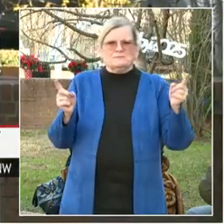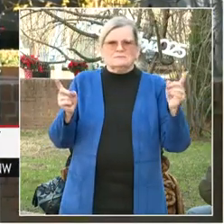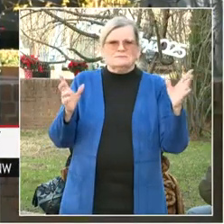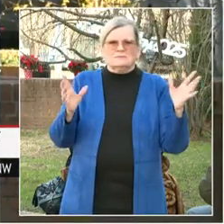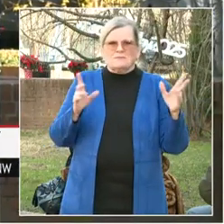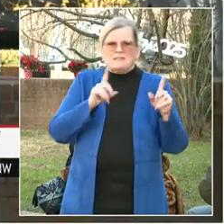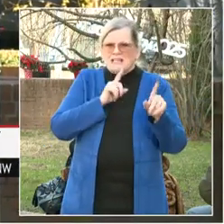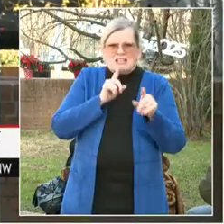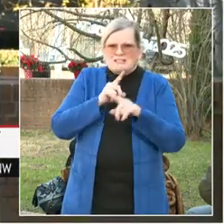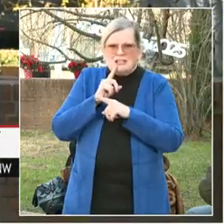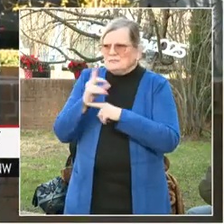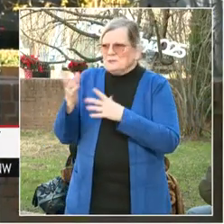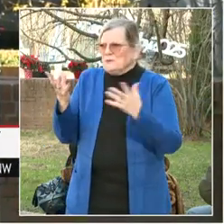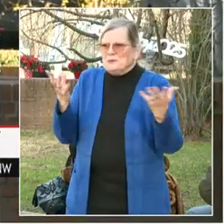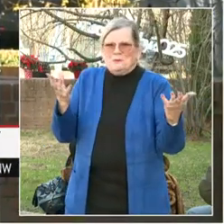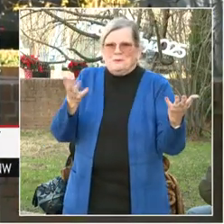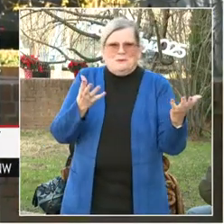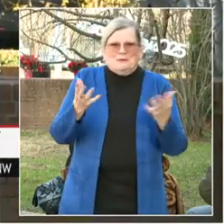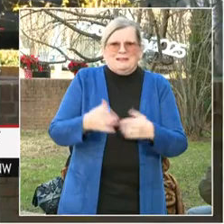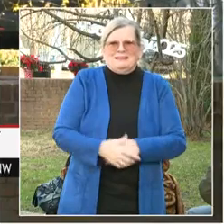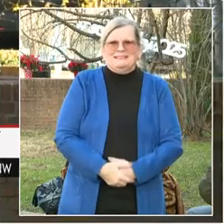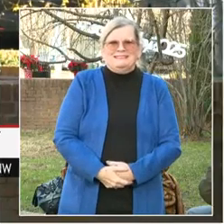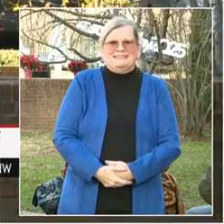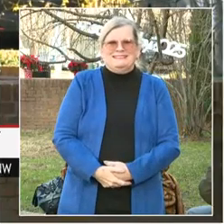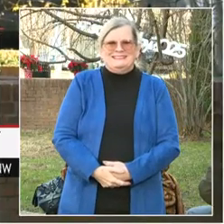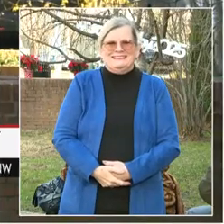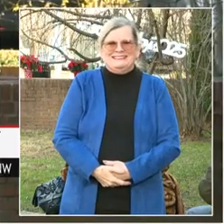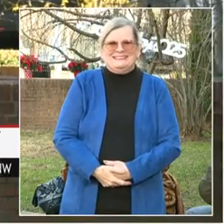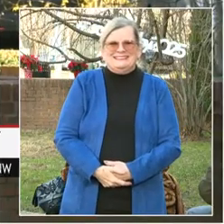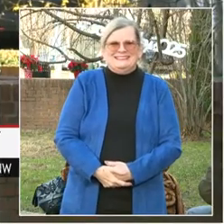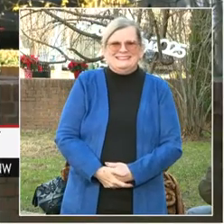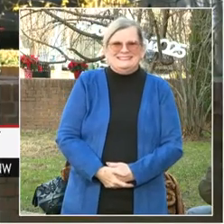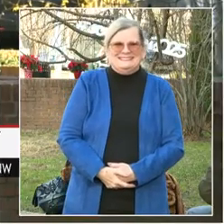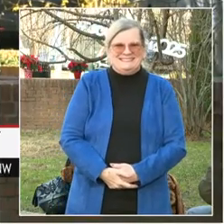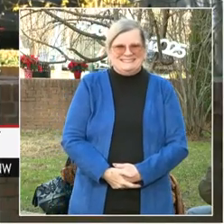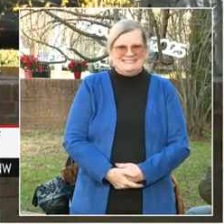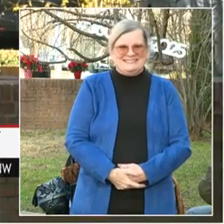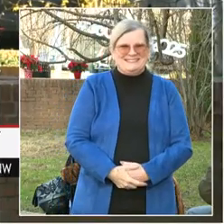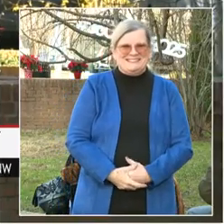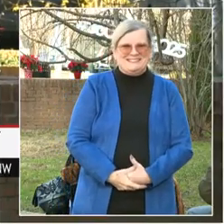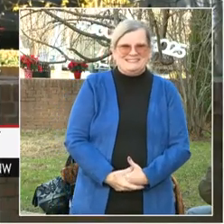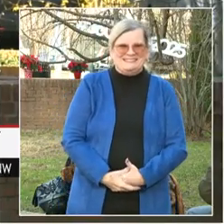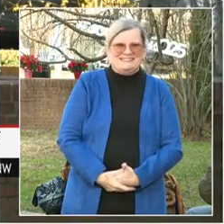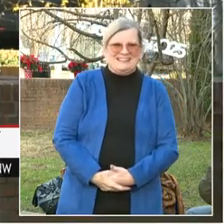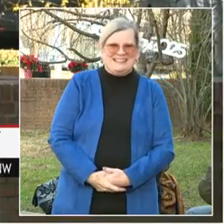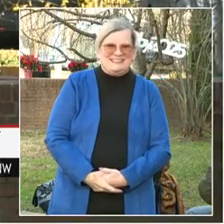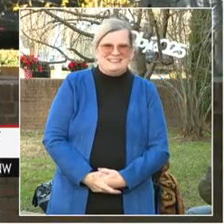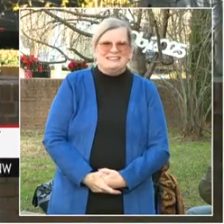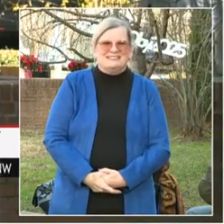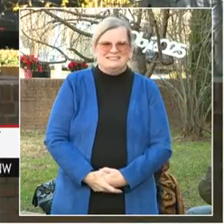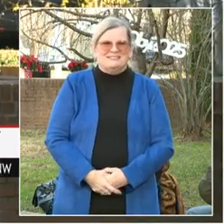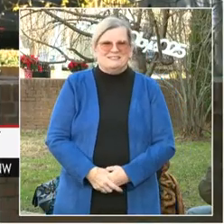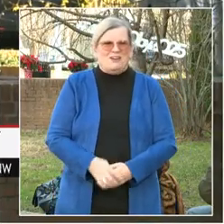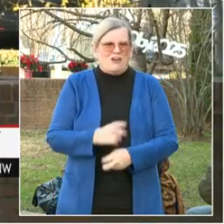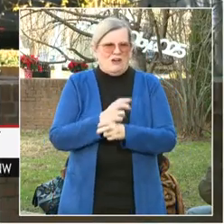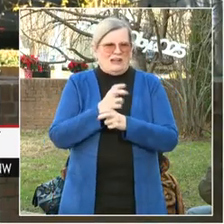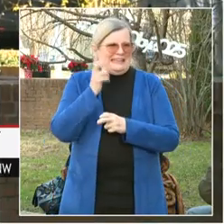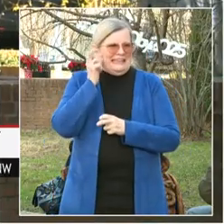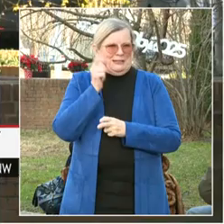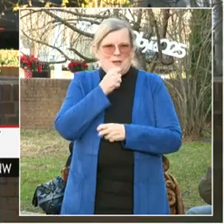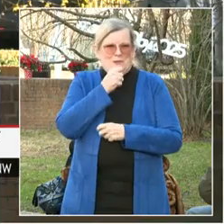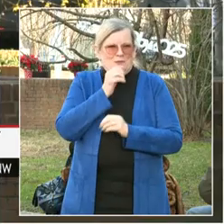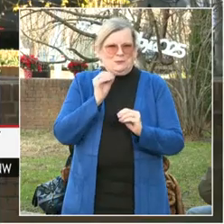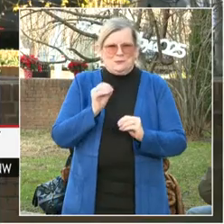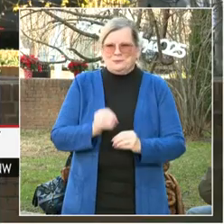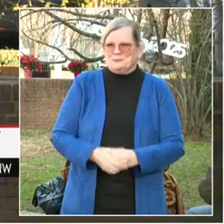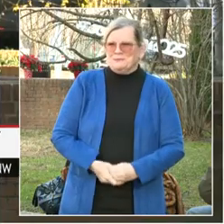Thank you. Do you have any information of affordable housing